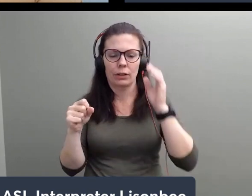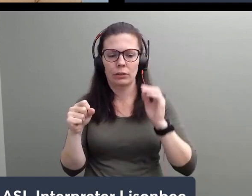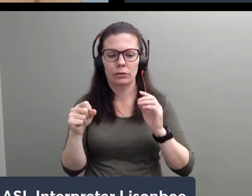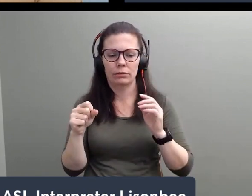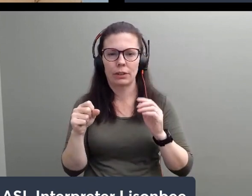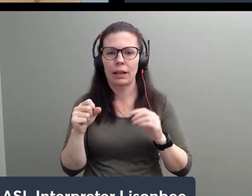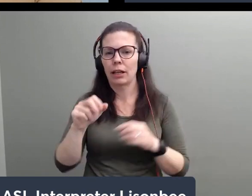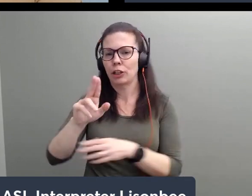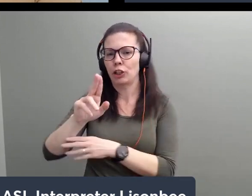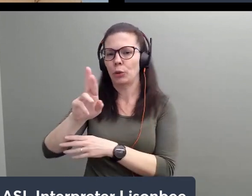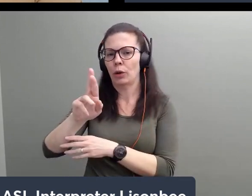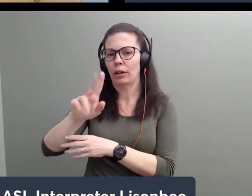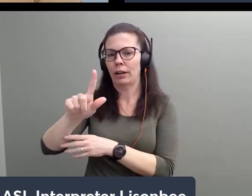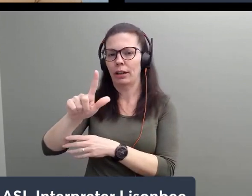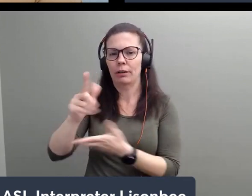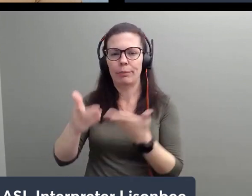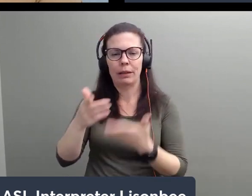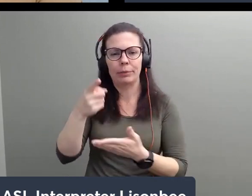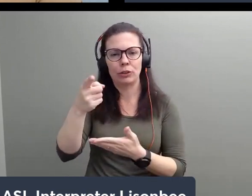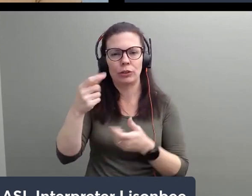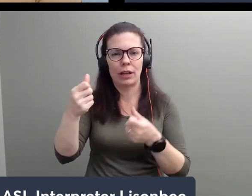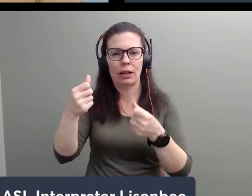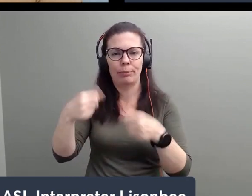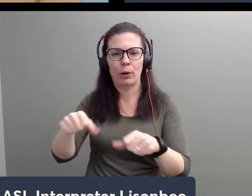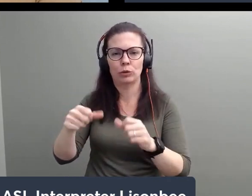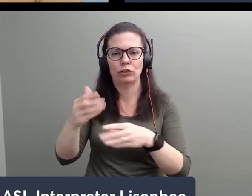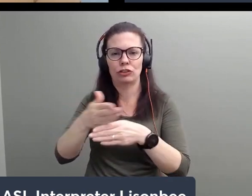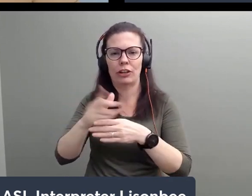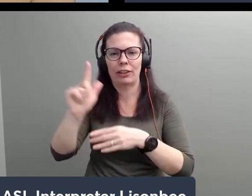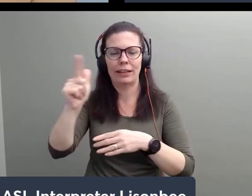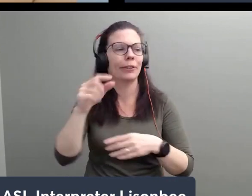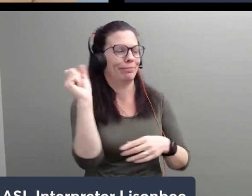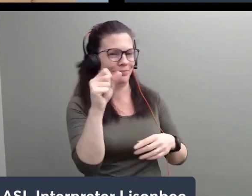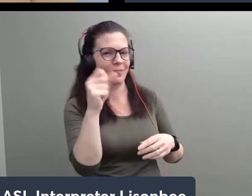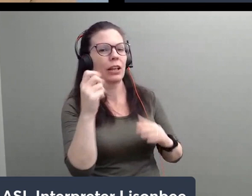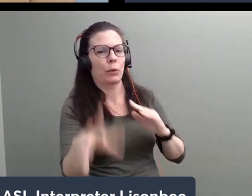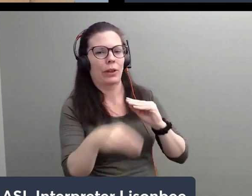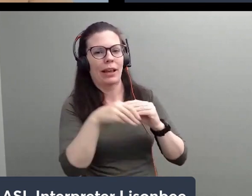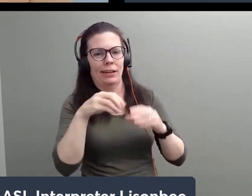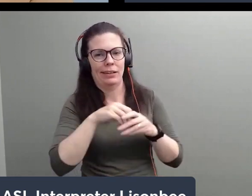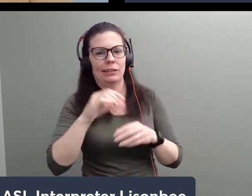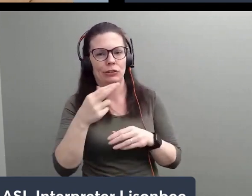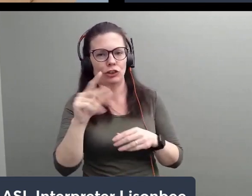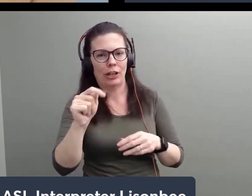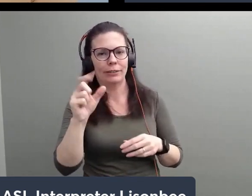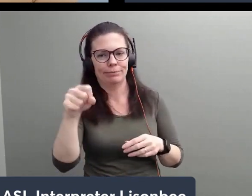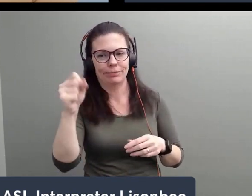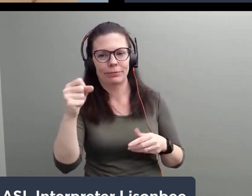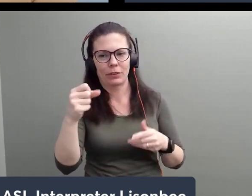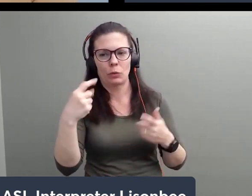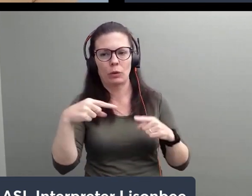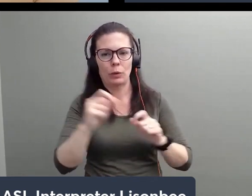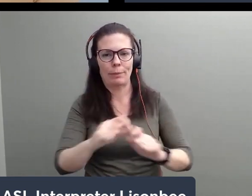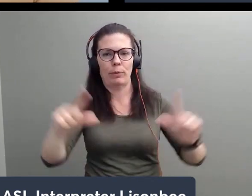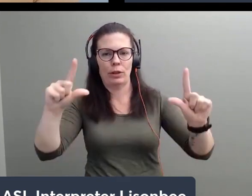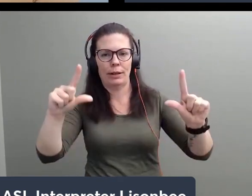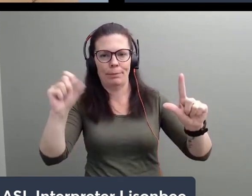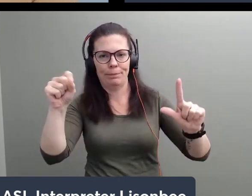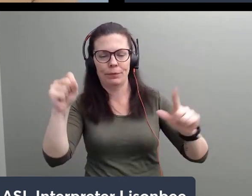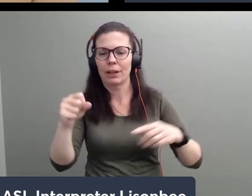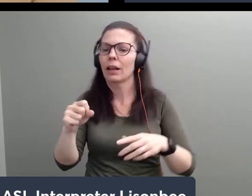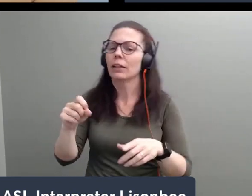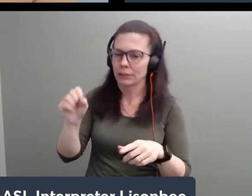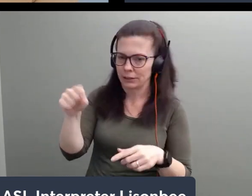URL is something that you may be able to post later on. We'll drop that URL into the chat too as we bring this up. But